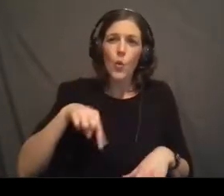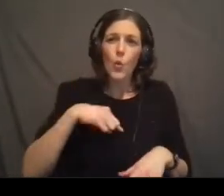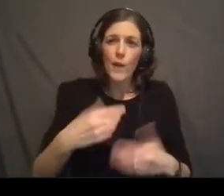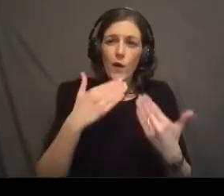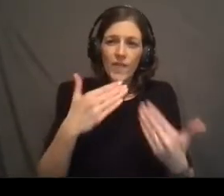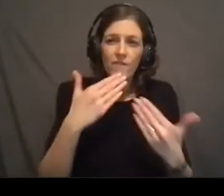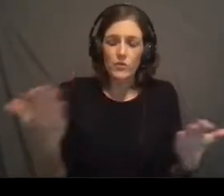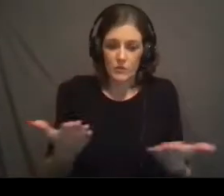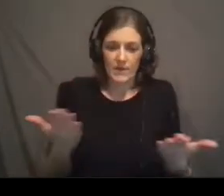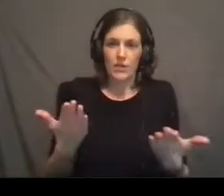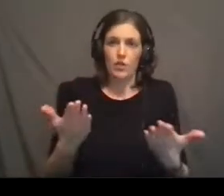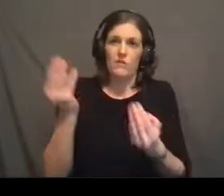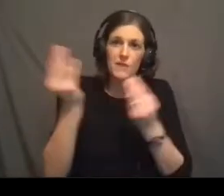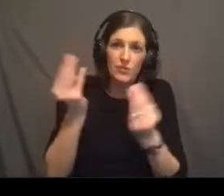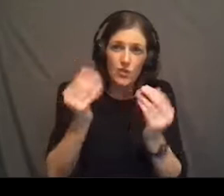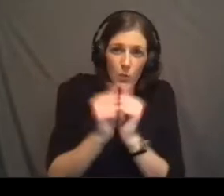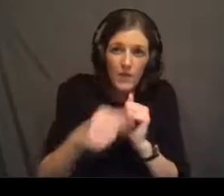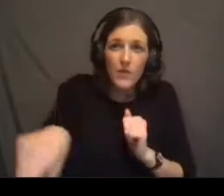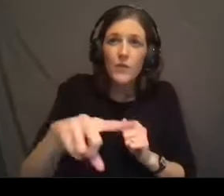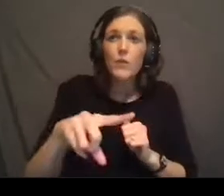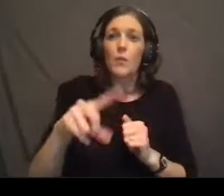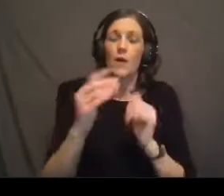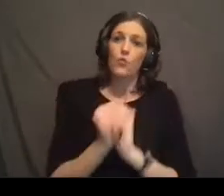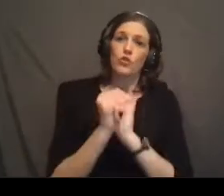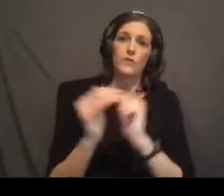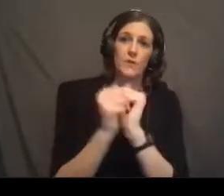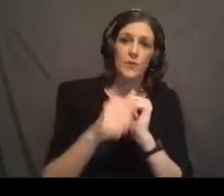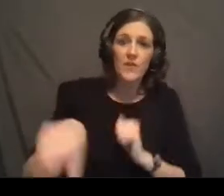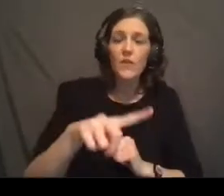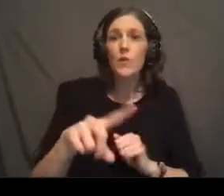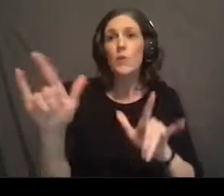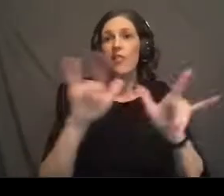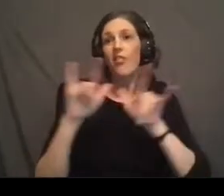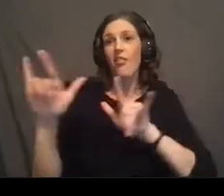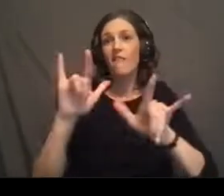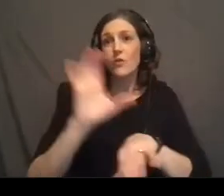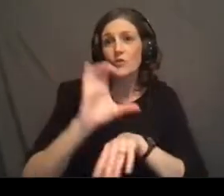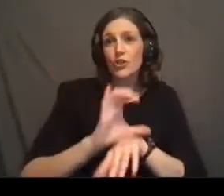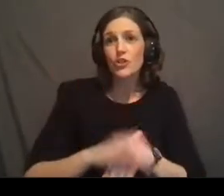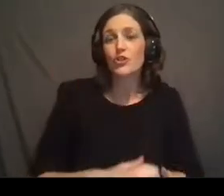to be here ministering with you and worshiping with you. We love you, church.